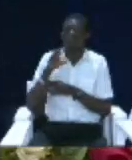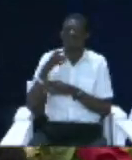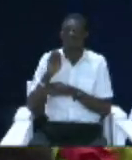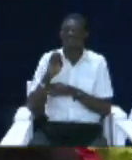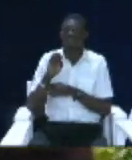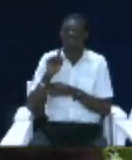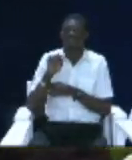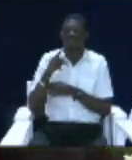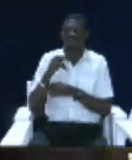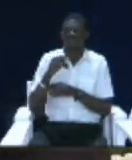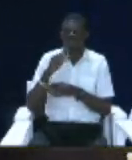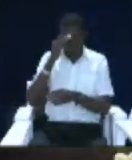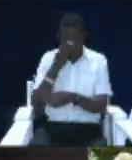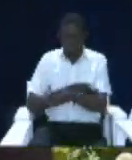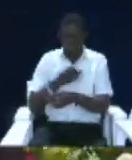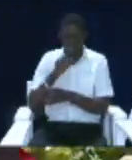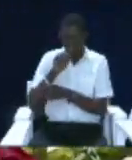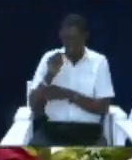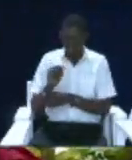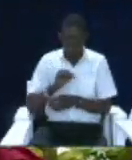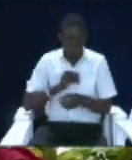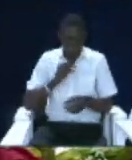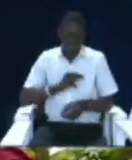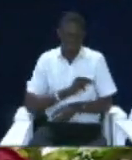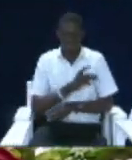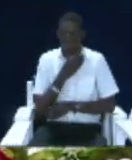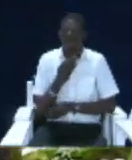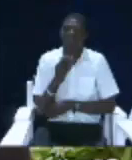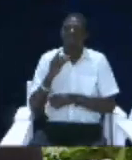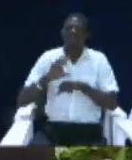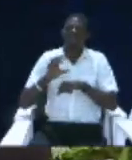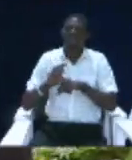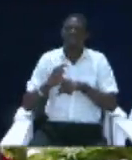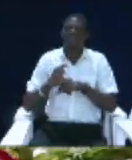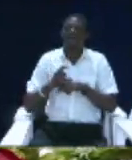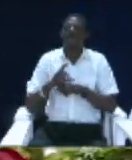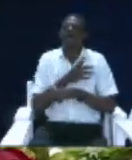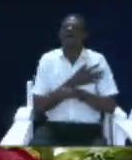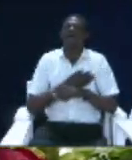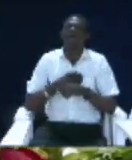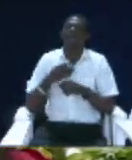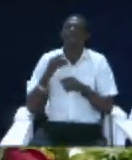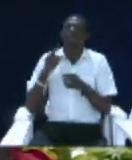a.k.a. Son of Zion. I'm a member of Assemblies of God Church.